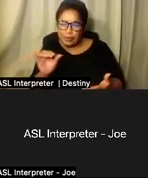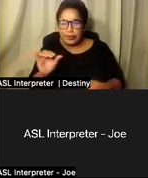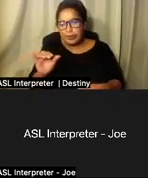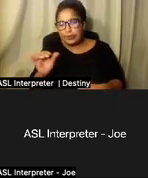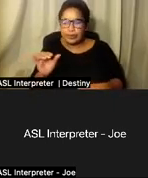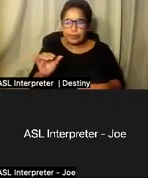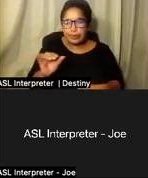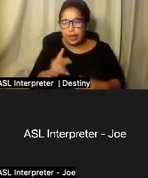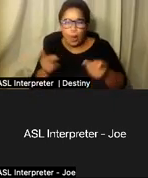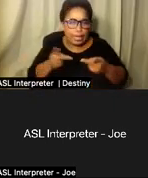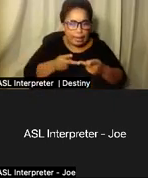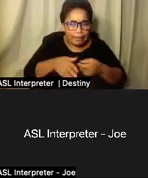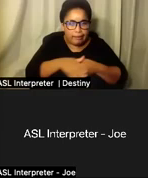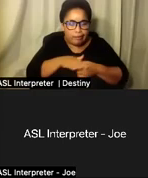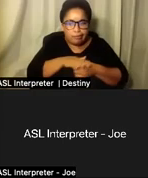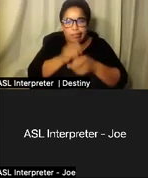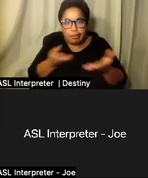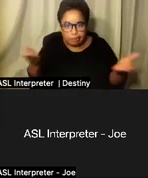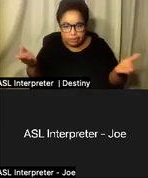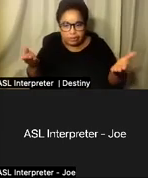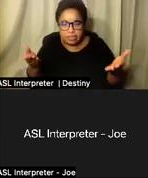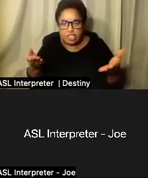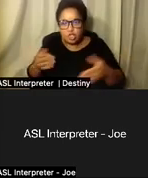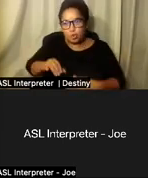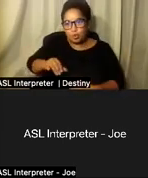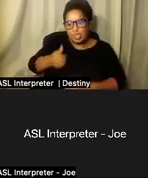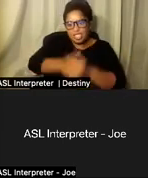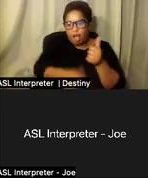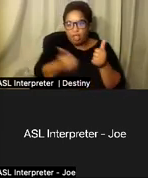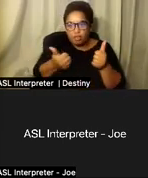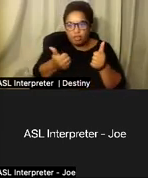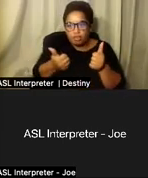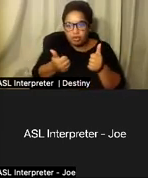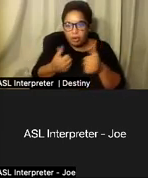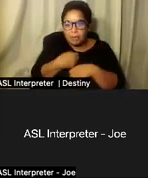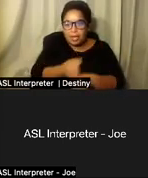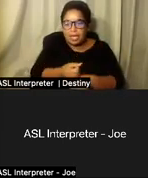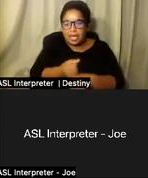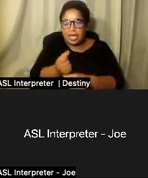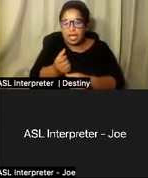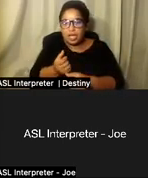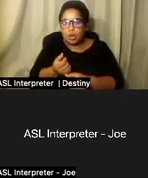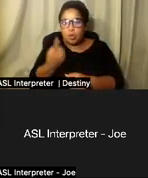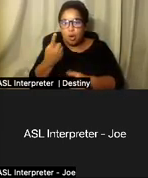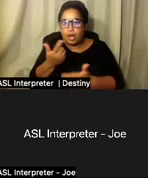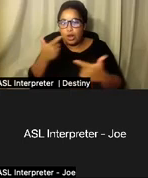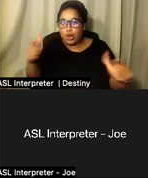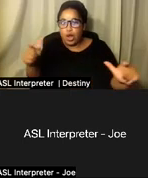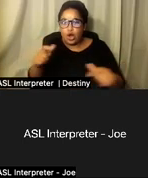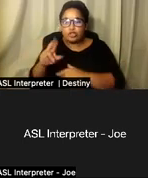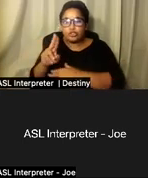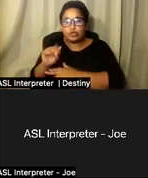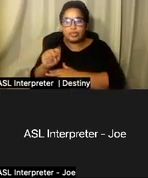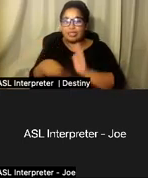similarly located items to one another, thus creating one single large unit. So in this